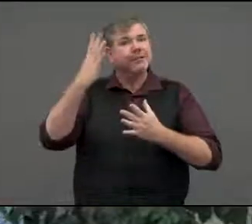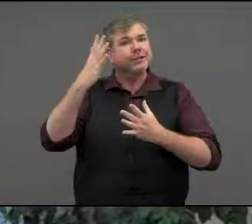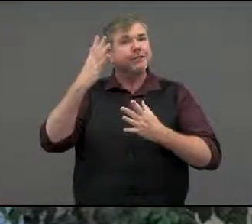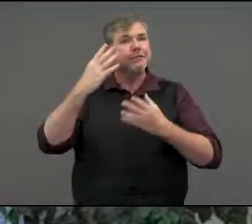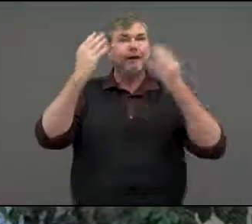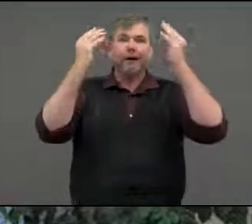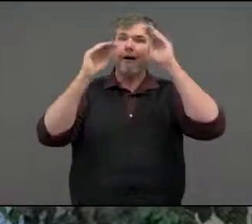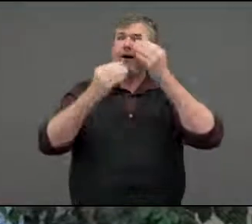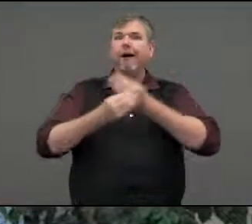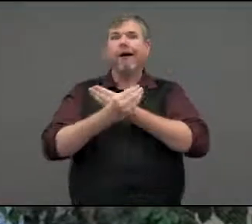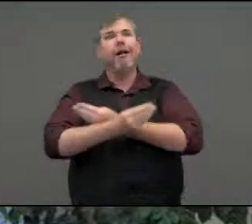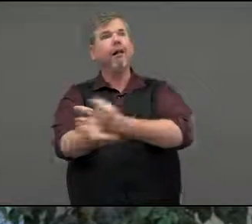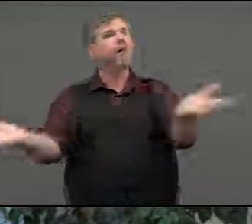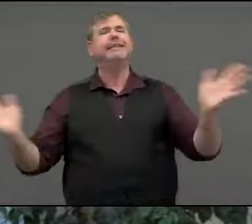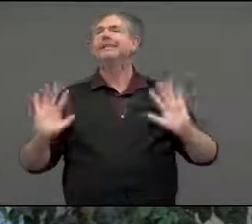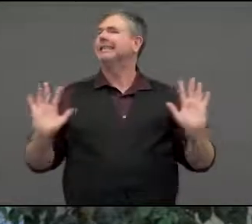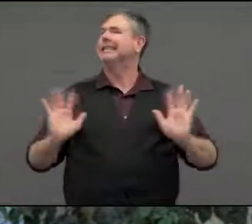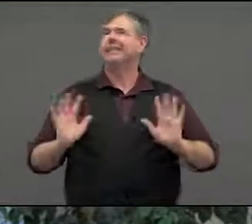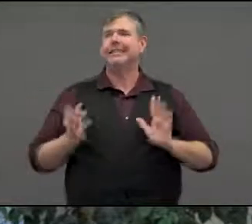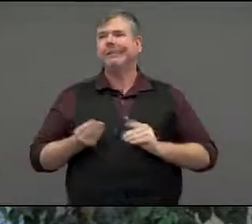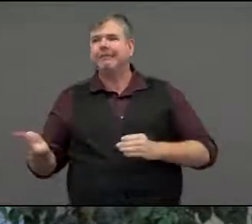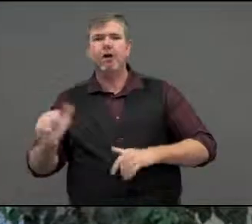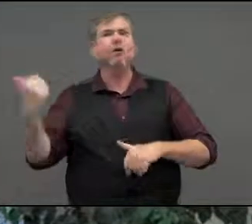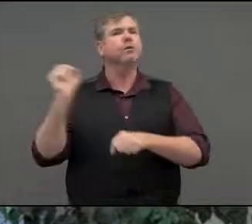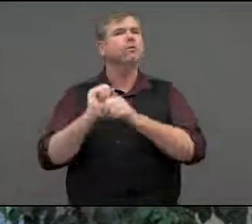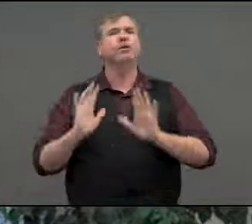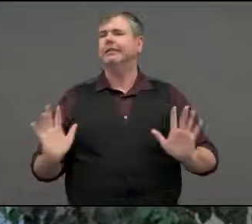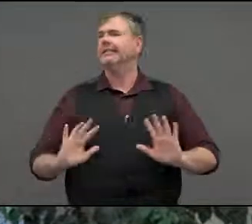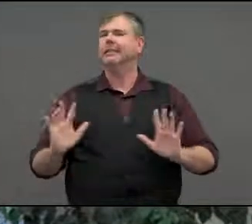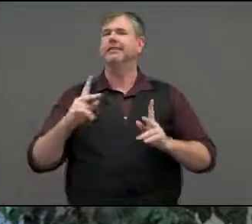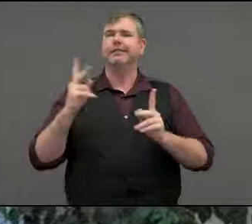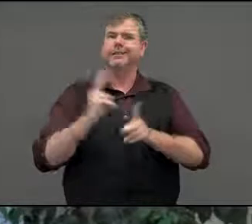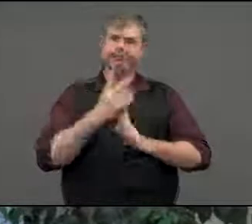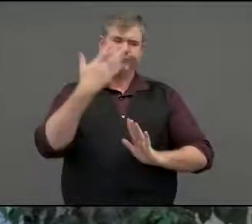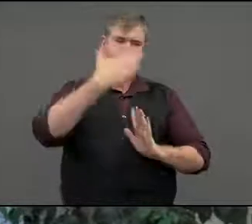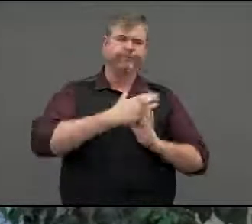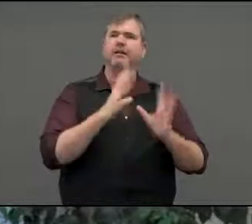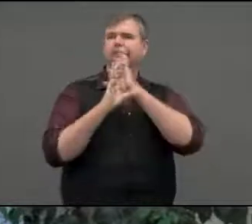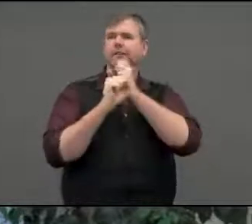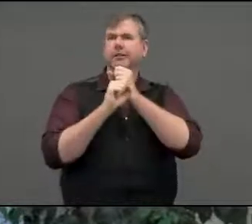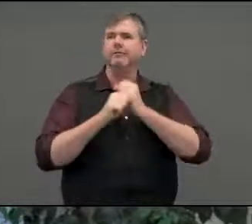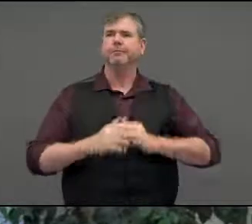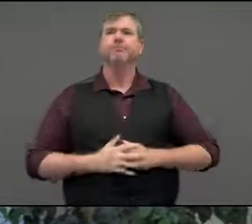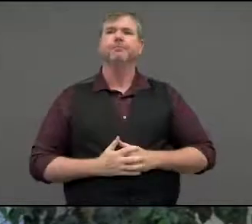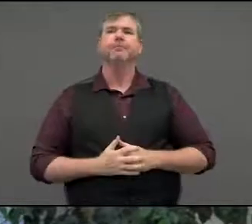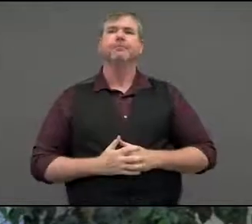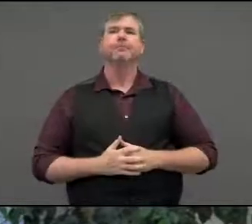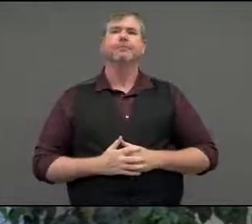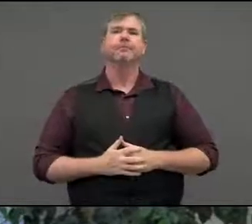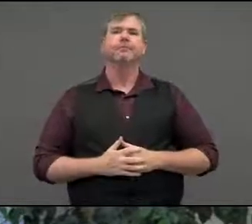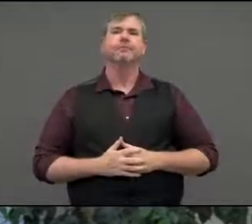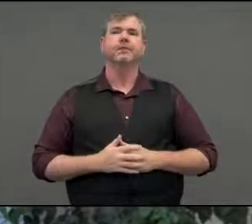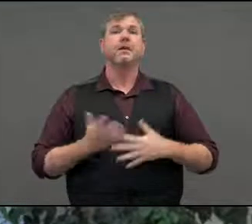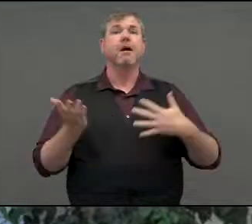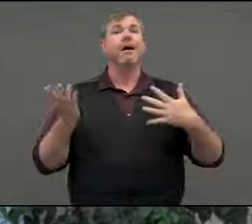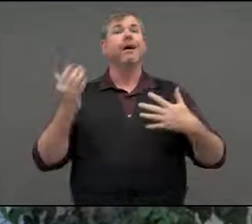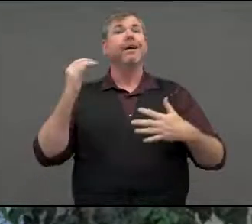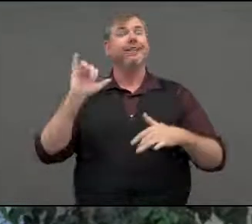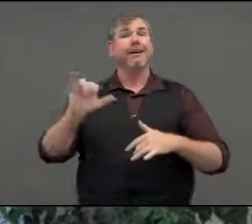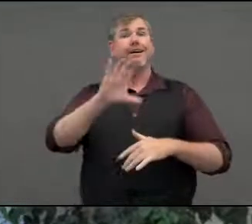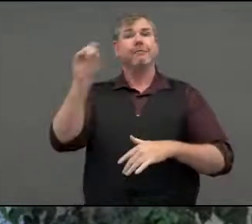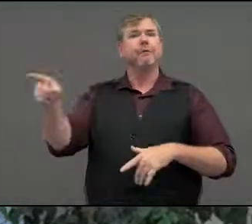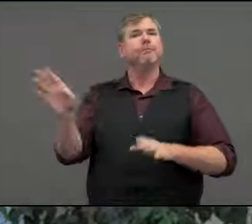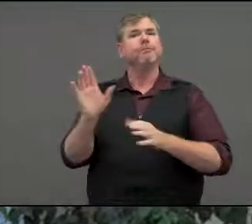what about break rooms? You want to touch a little bit on that seems to be the most common factor that we are seeing in